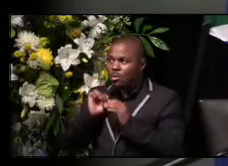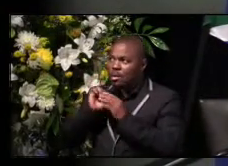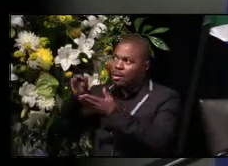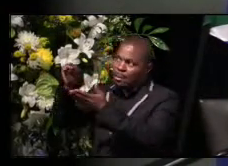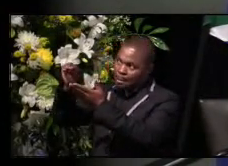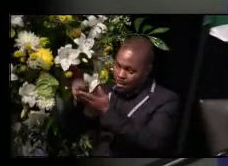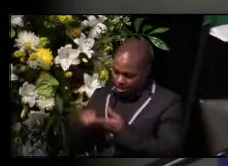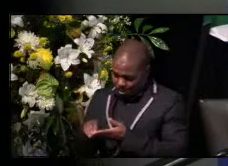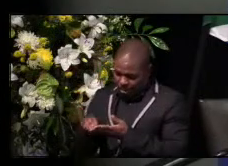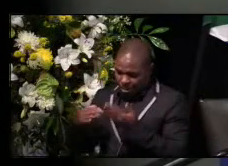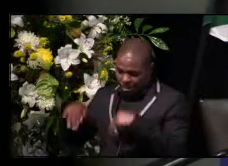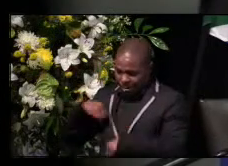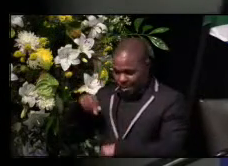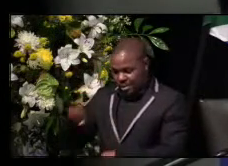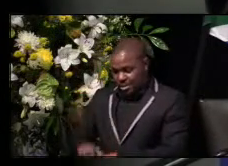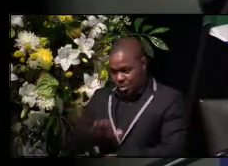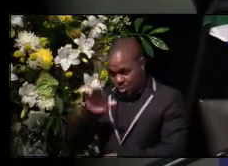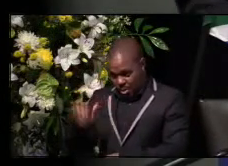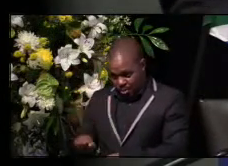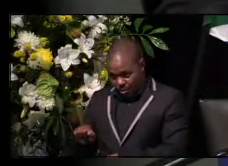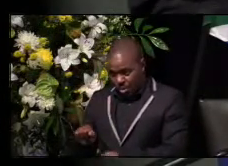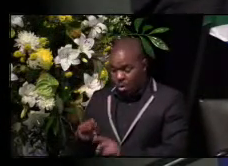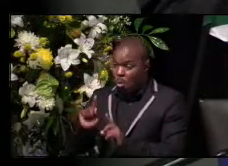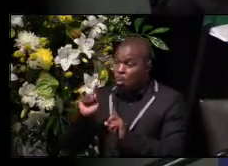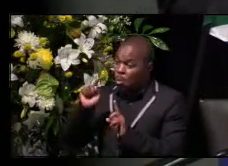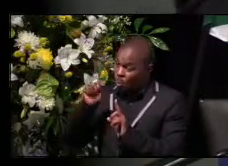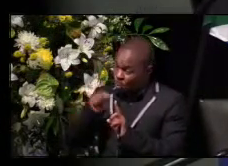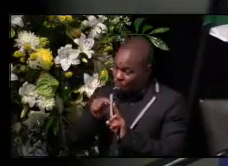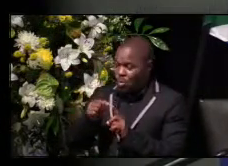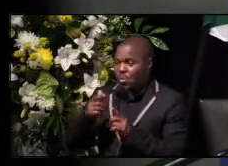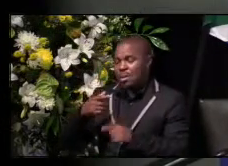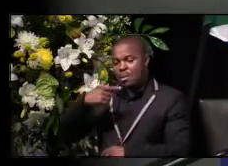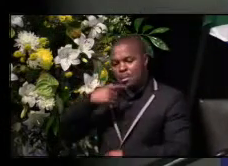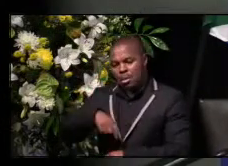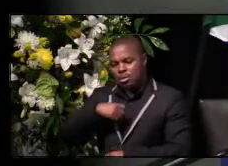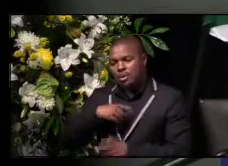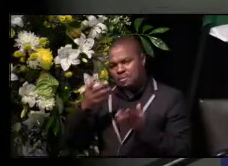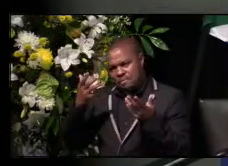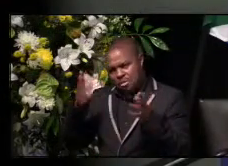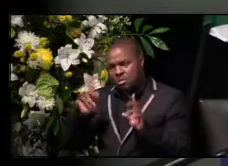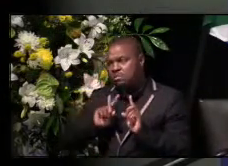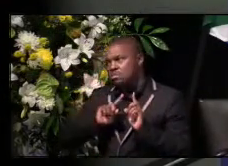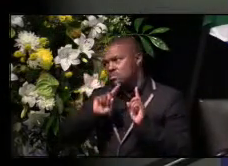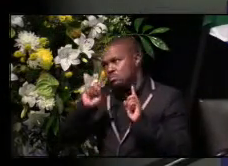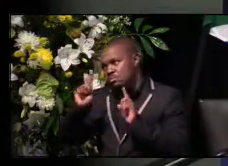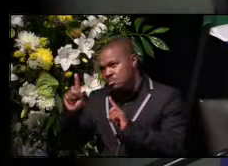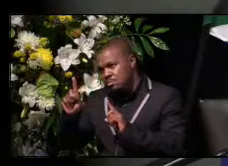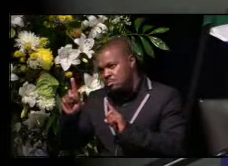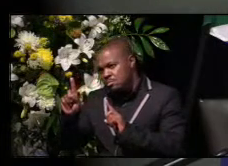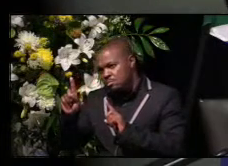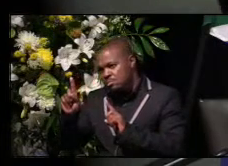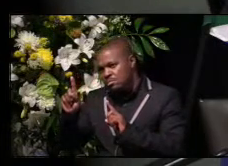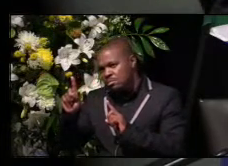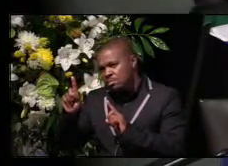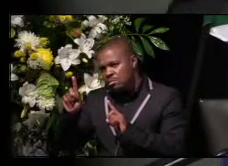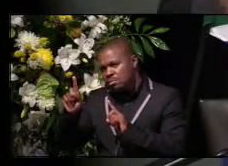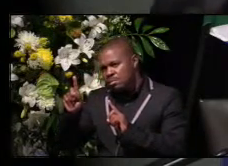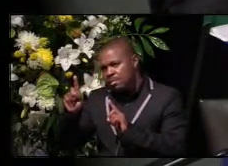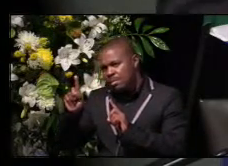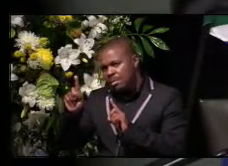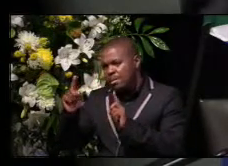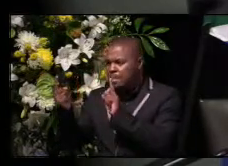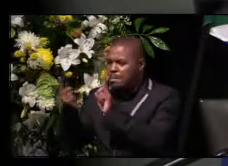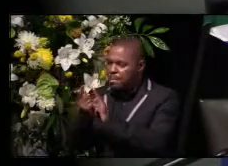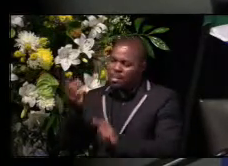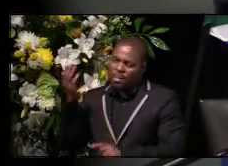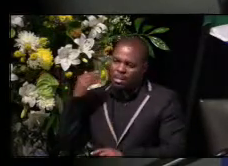which was then taken up see she personally went to sea former president